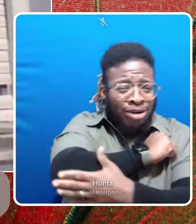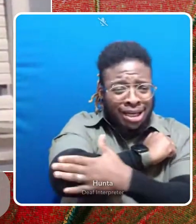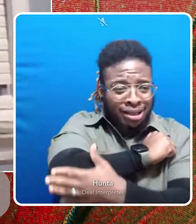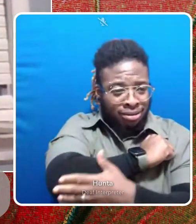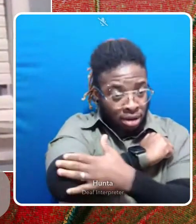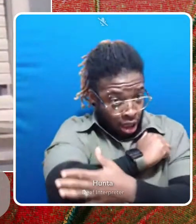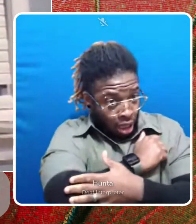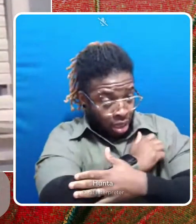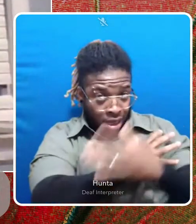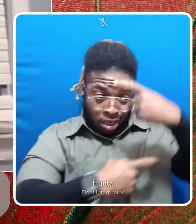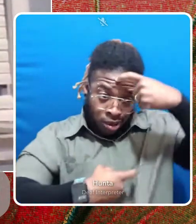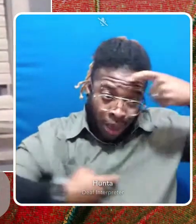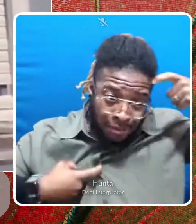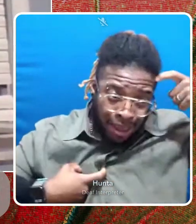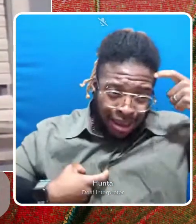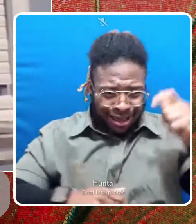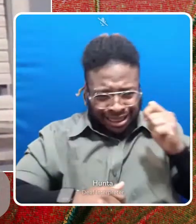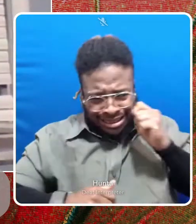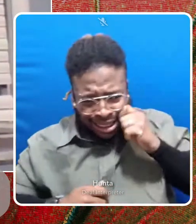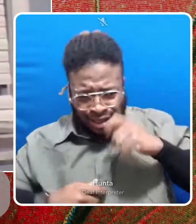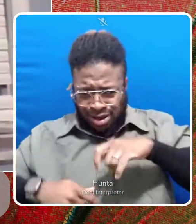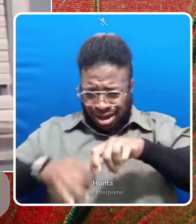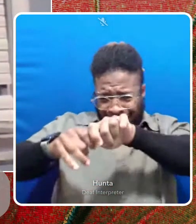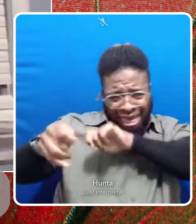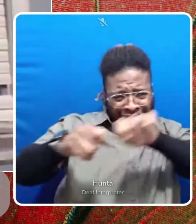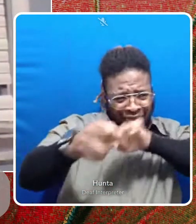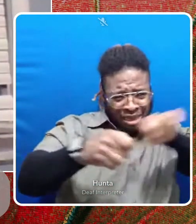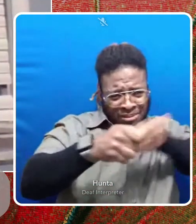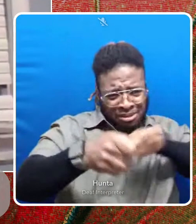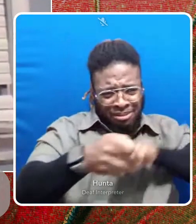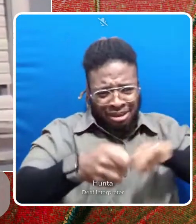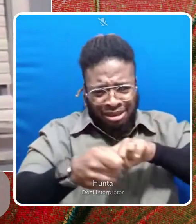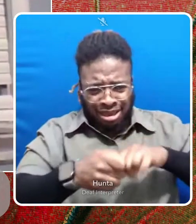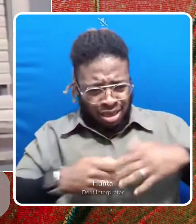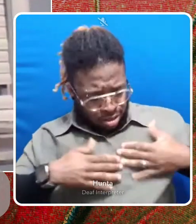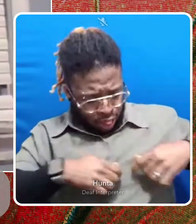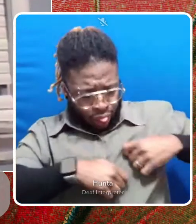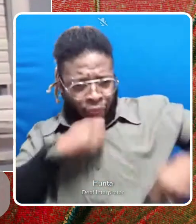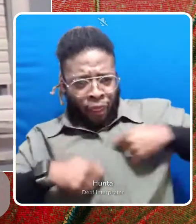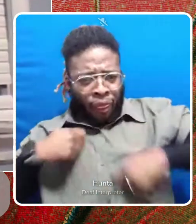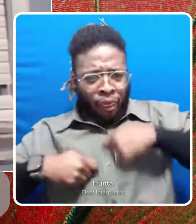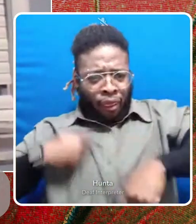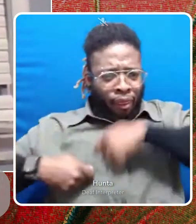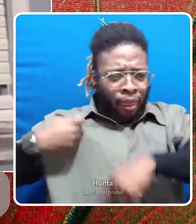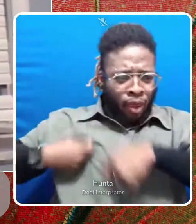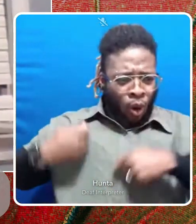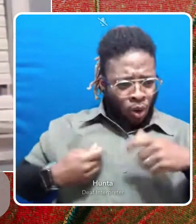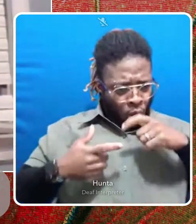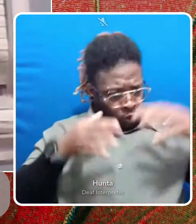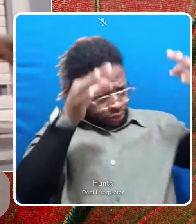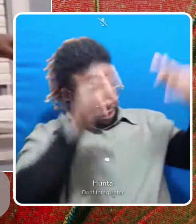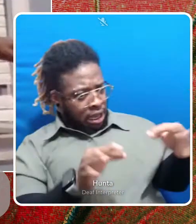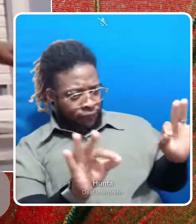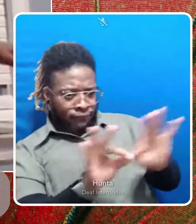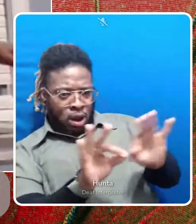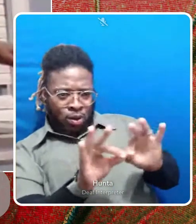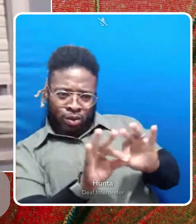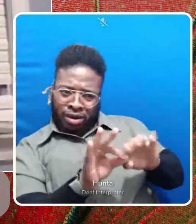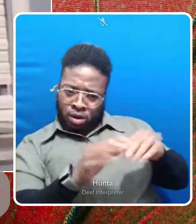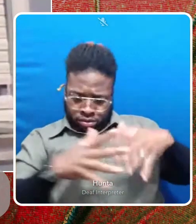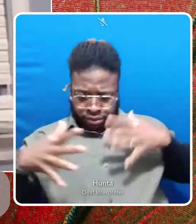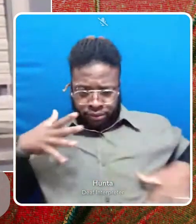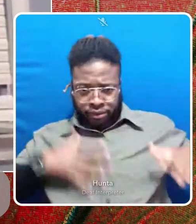cheap fabric. But who decided the value in what you wear? Who decided that parents should tell their kids to put your skin out